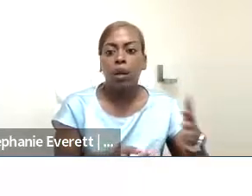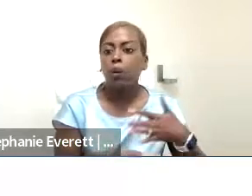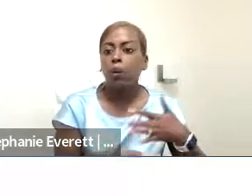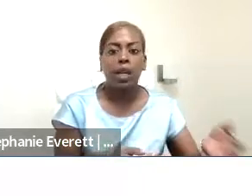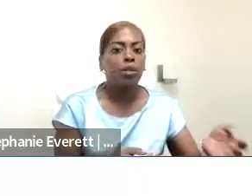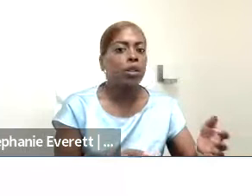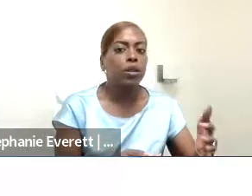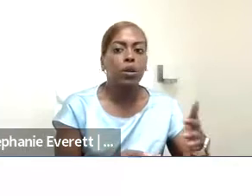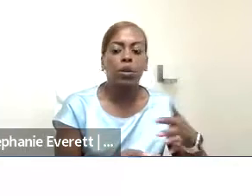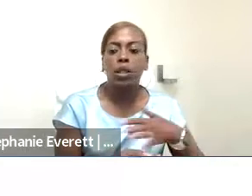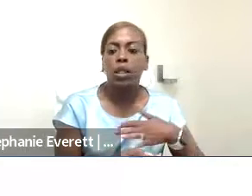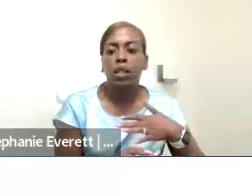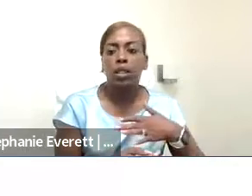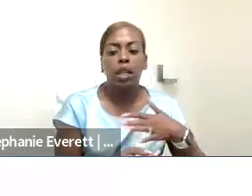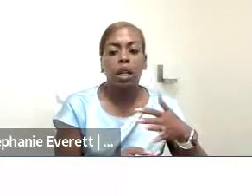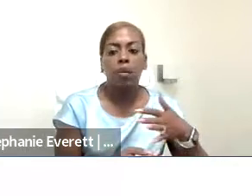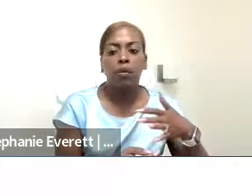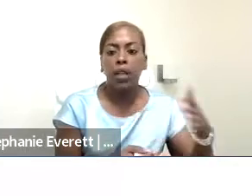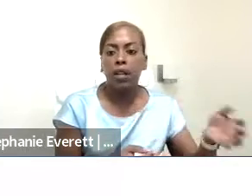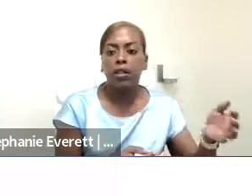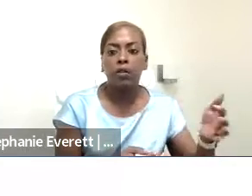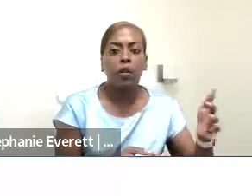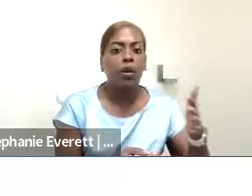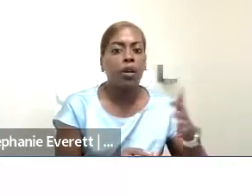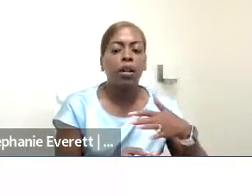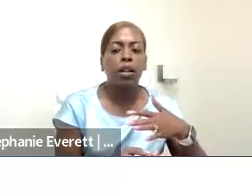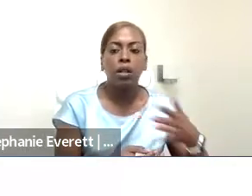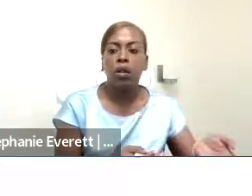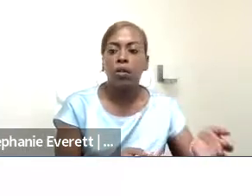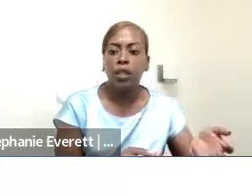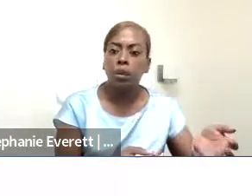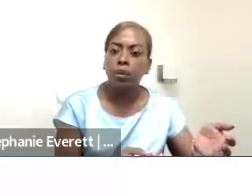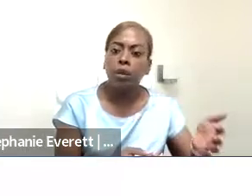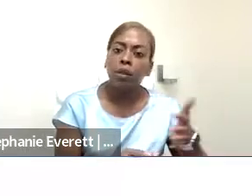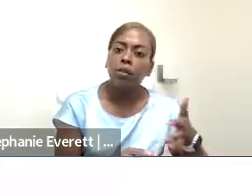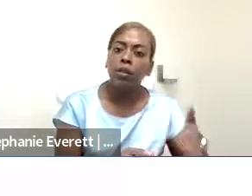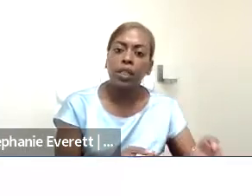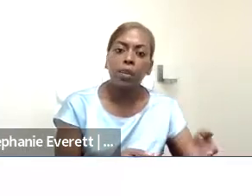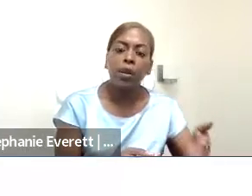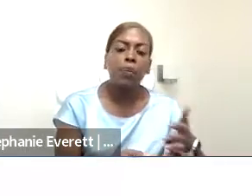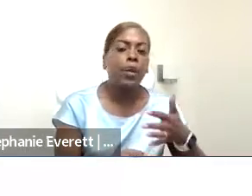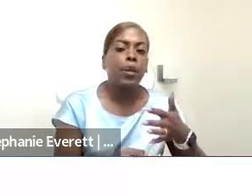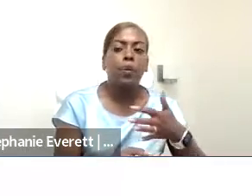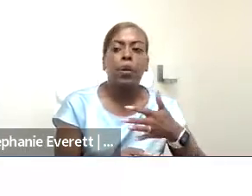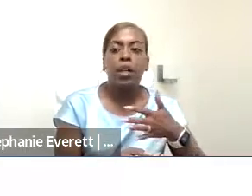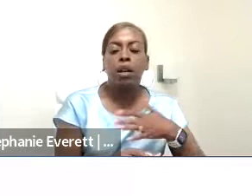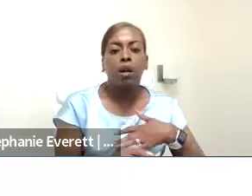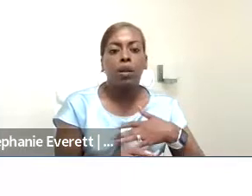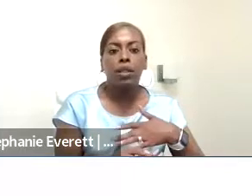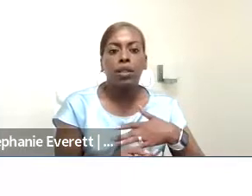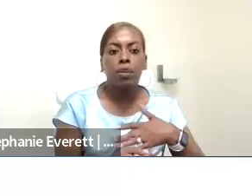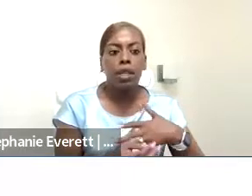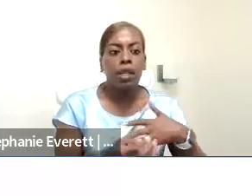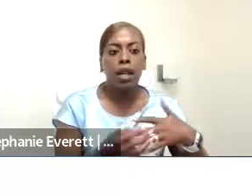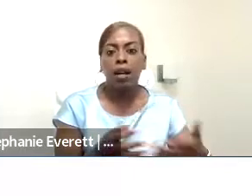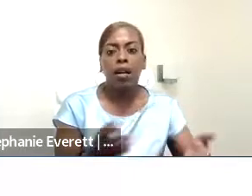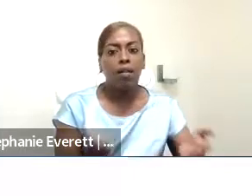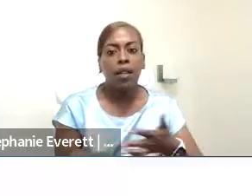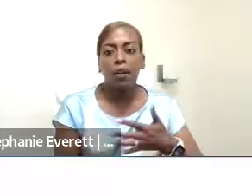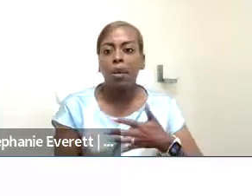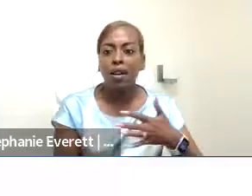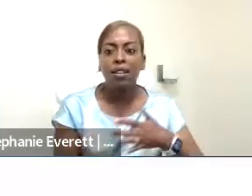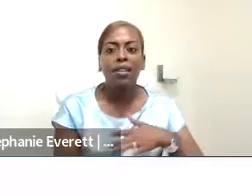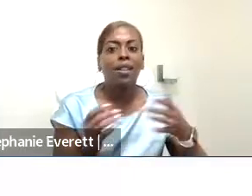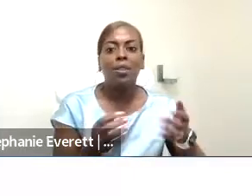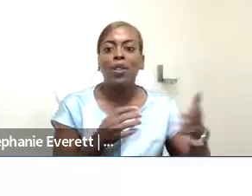again, like we went out to the job fairs for youth enrichment programs for the summer. We are going to be at